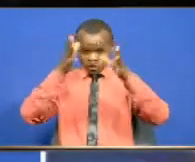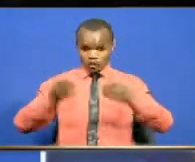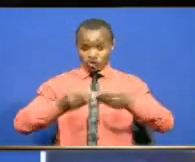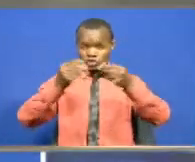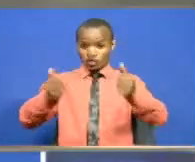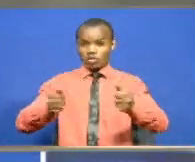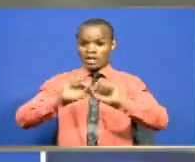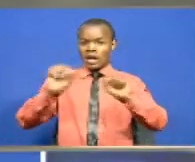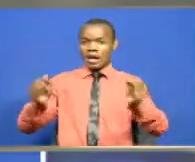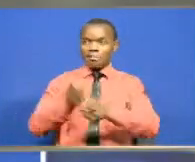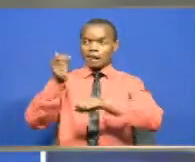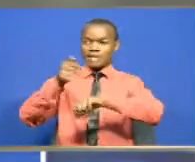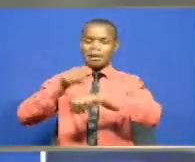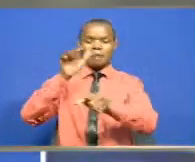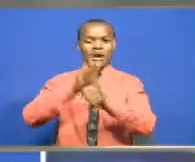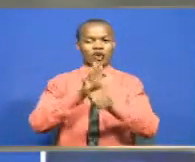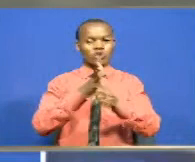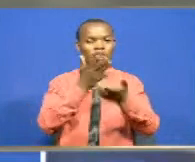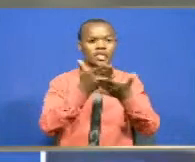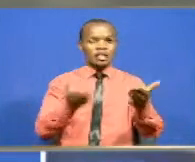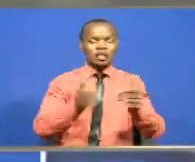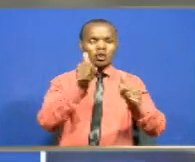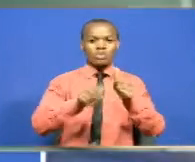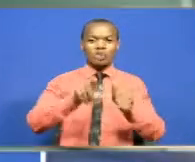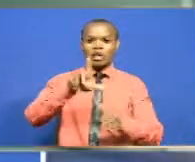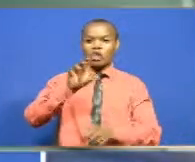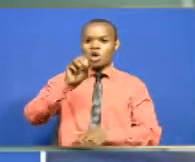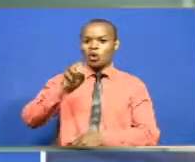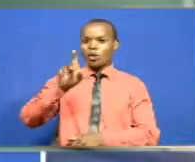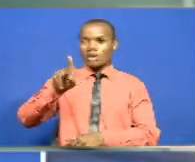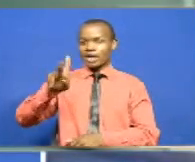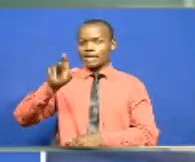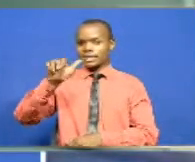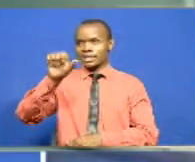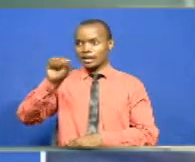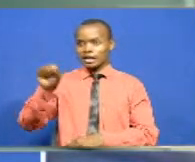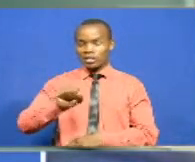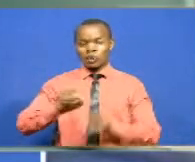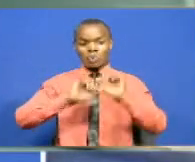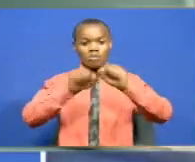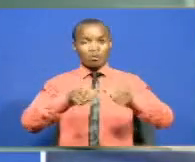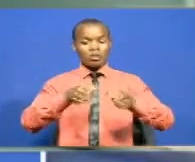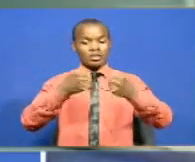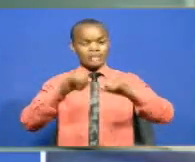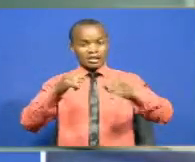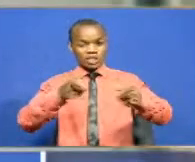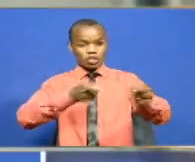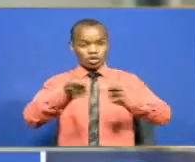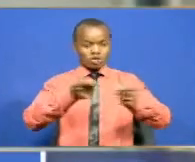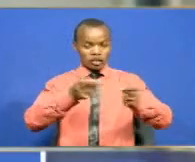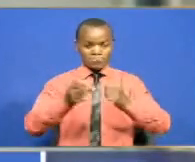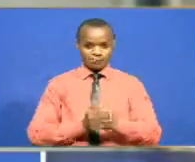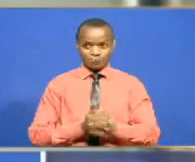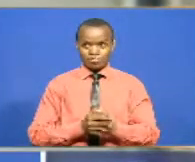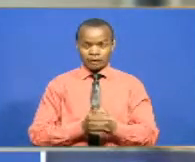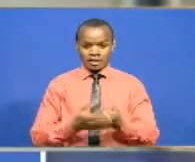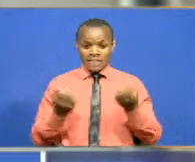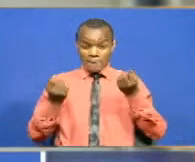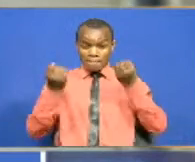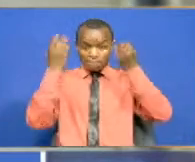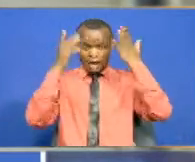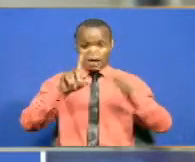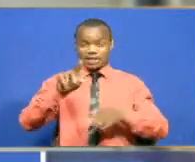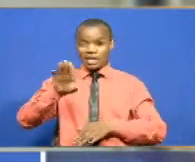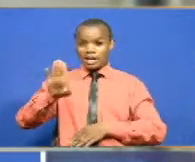one of many measures taken by the Cascais authorities to deal with the virus spread. The mobile lab was created to find out how many people have